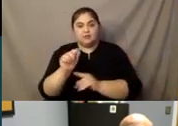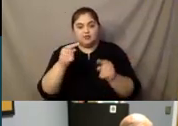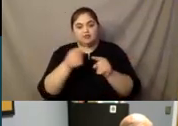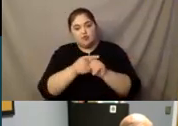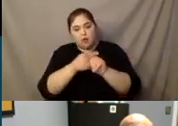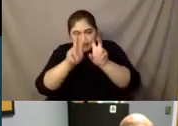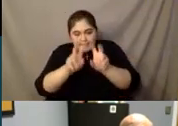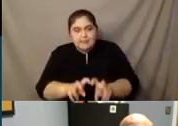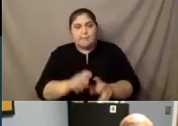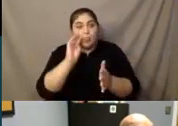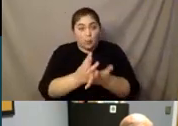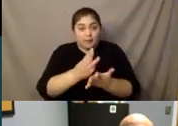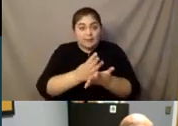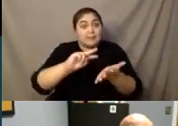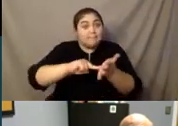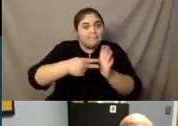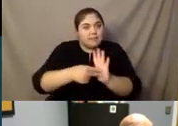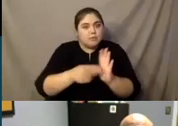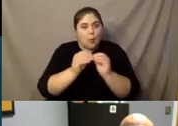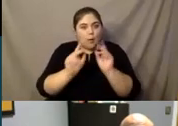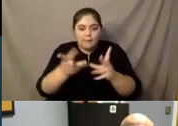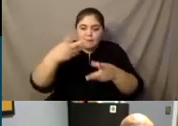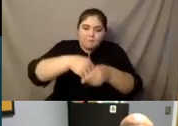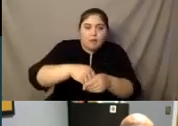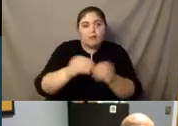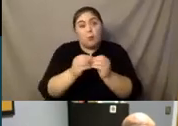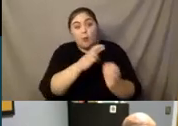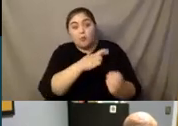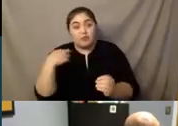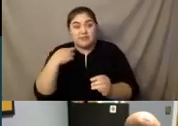the witness. So there's more people involved, there's more risk of infection.